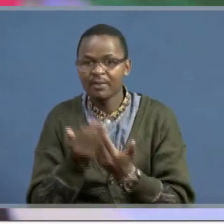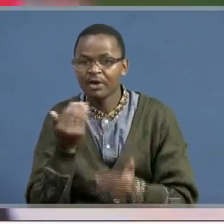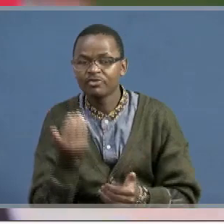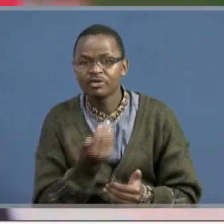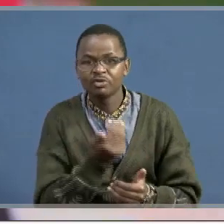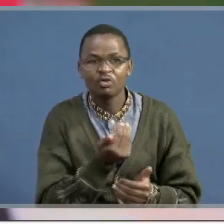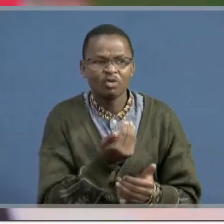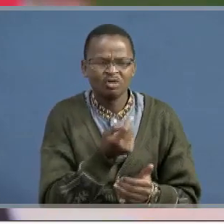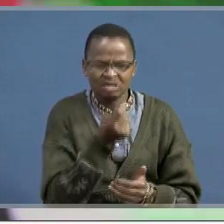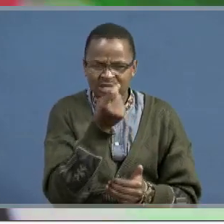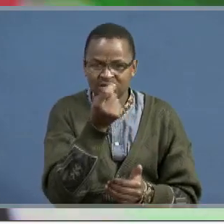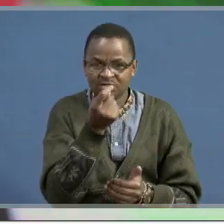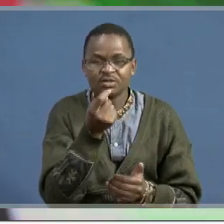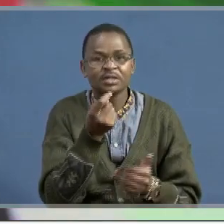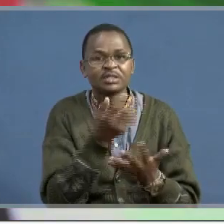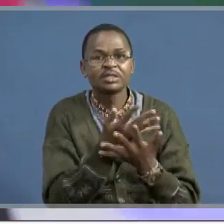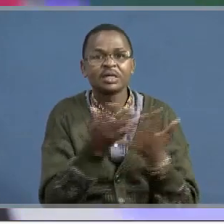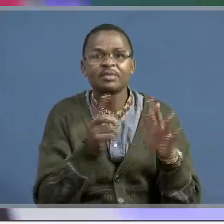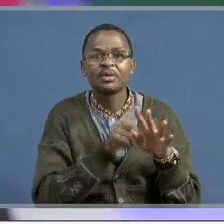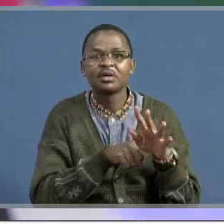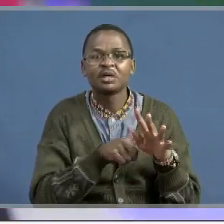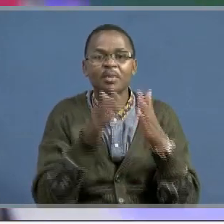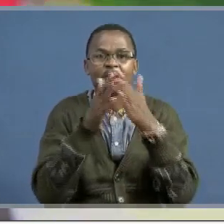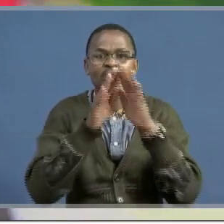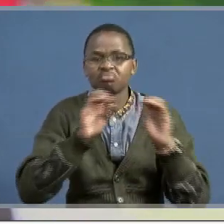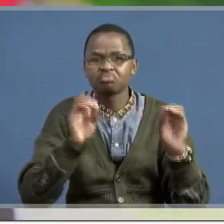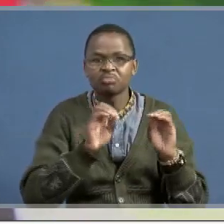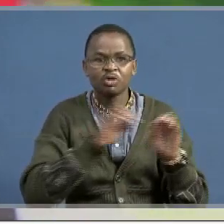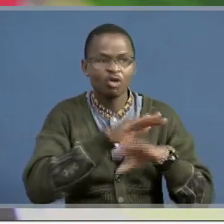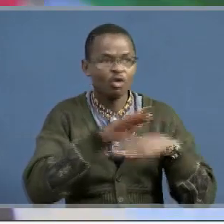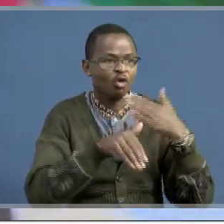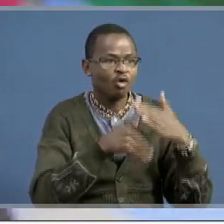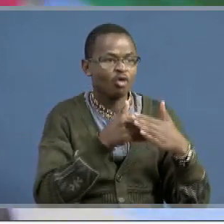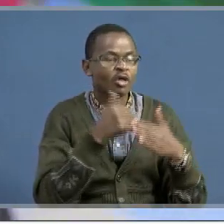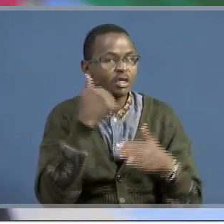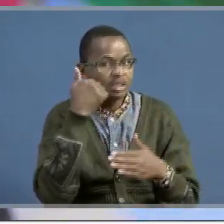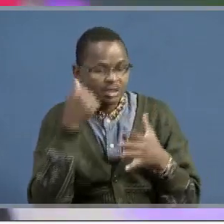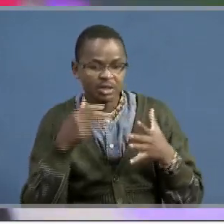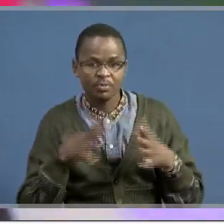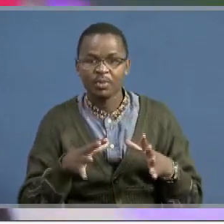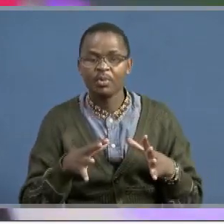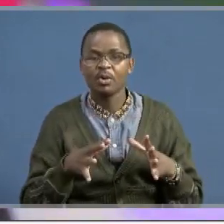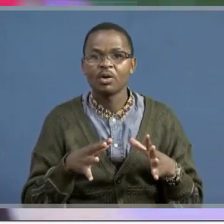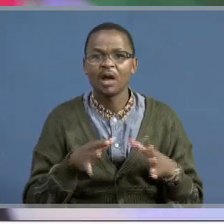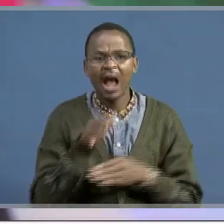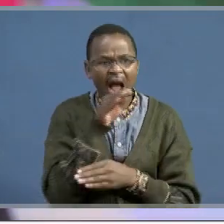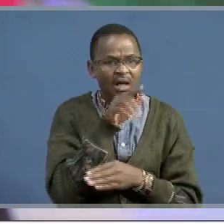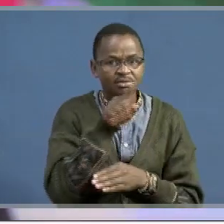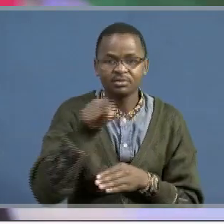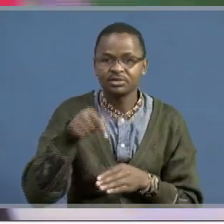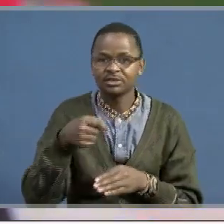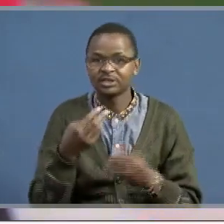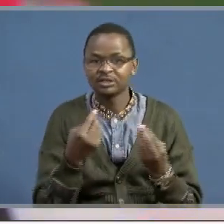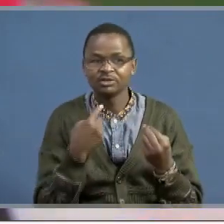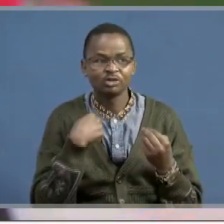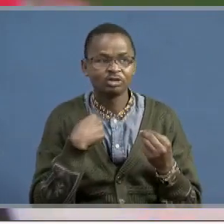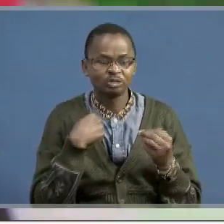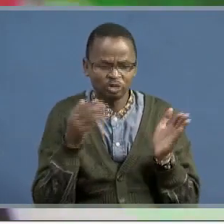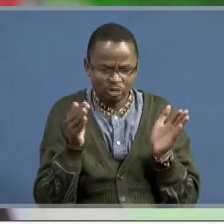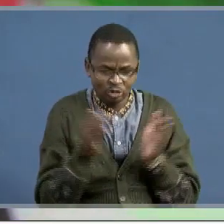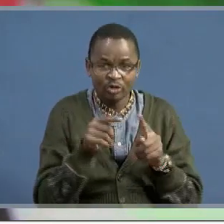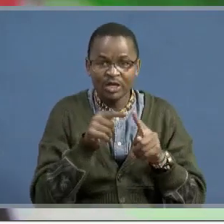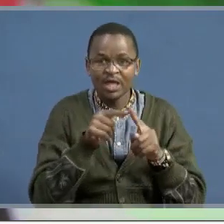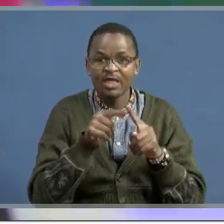limited, and sometimes we could not accommodate all the patients without having to ask them to squeeze the beds